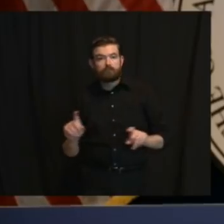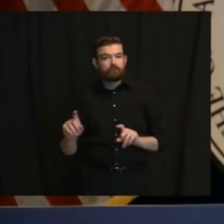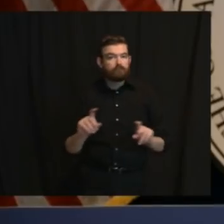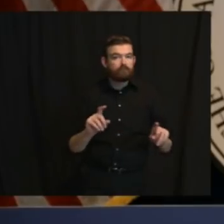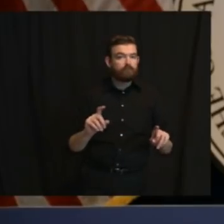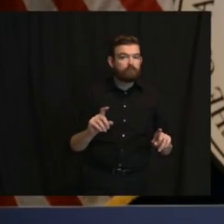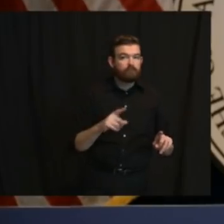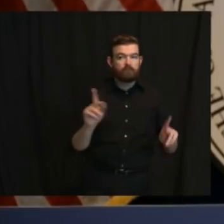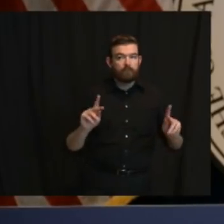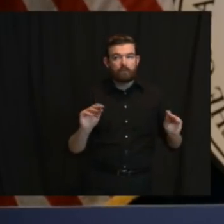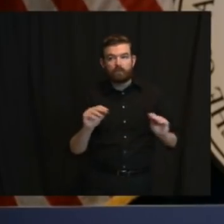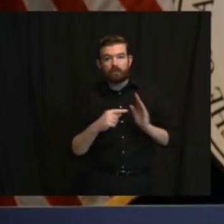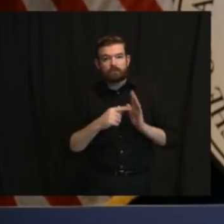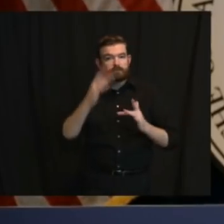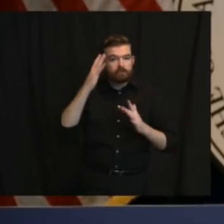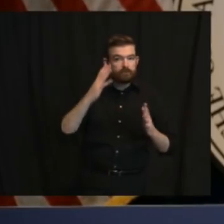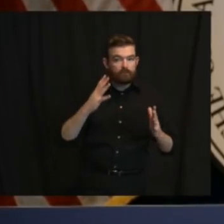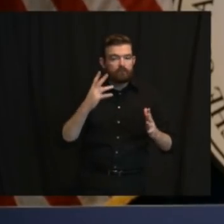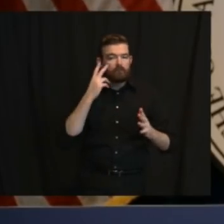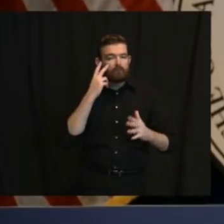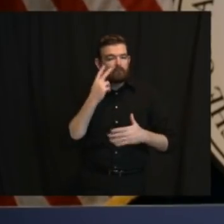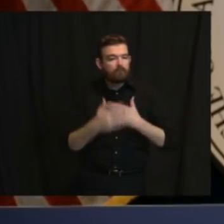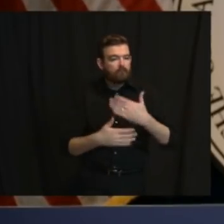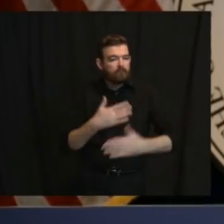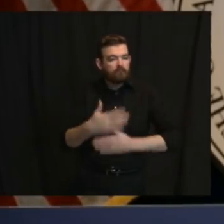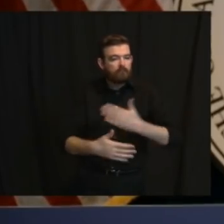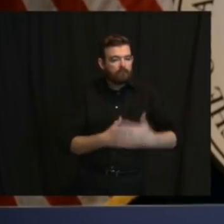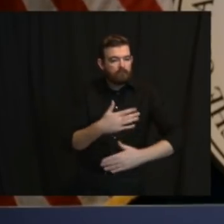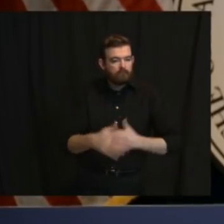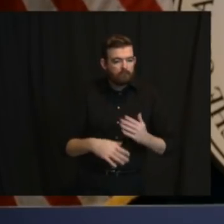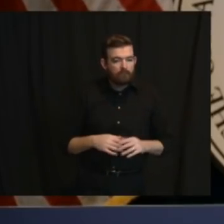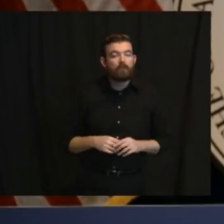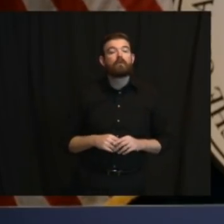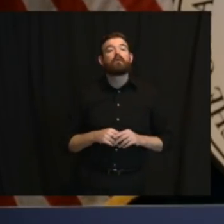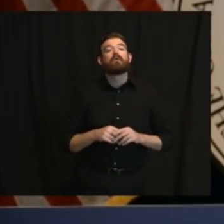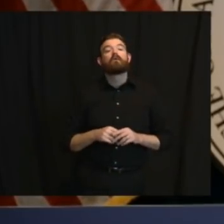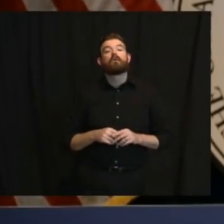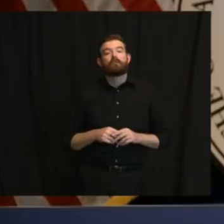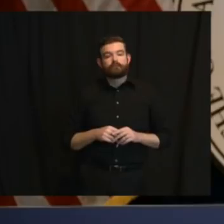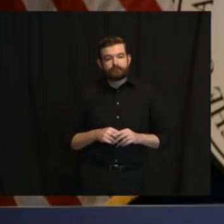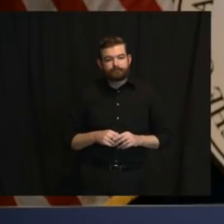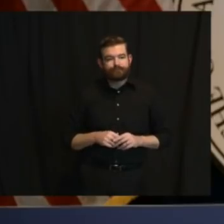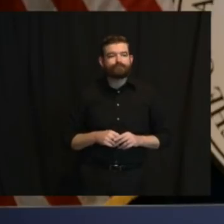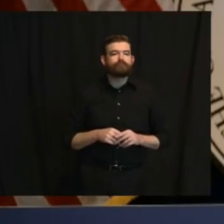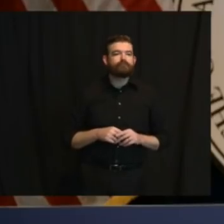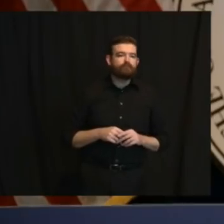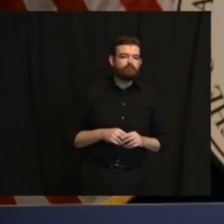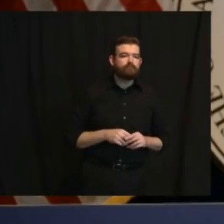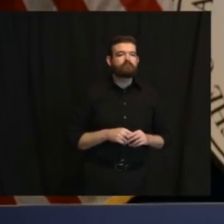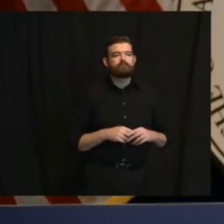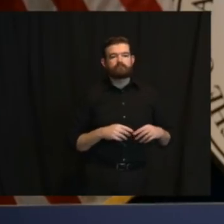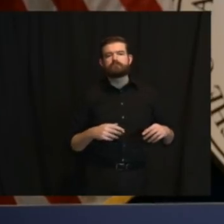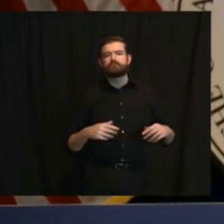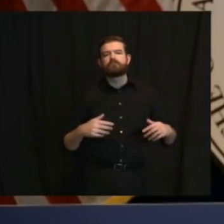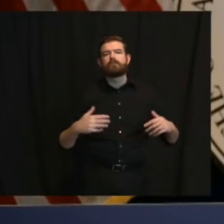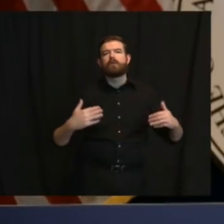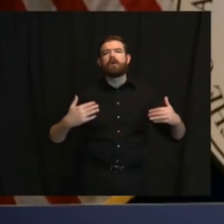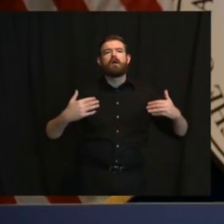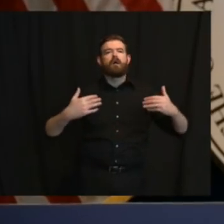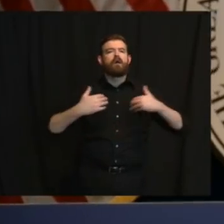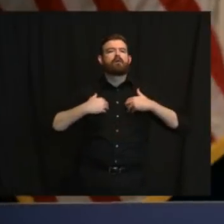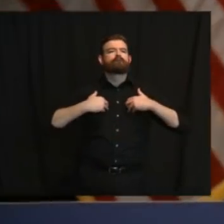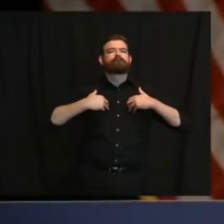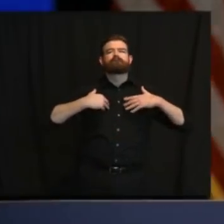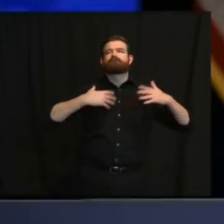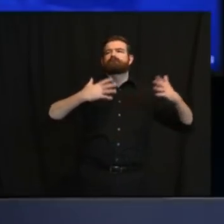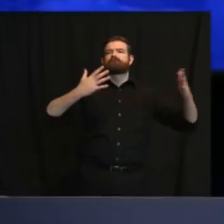moment that we're also going to be unveiling a much broader sort of master testing plan going forward. Judy, anything you want to throw in there?